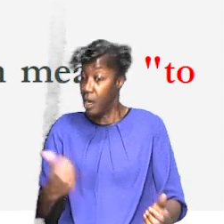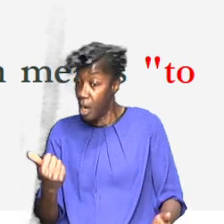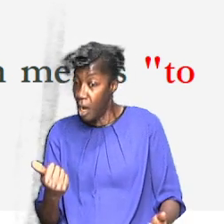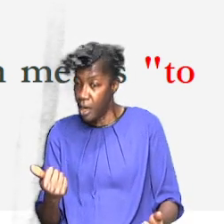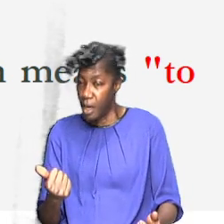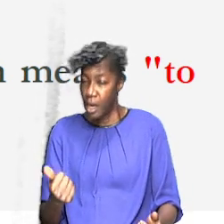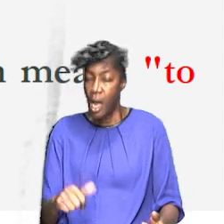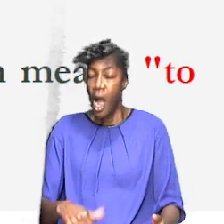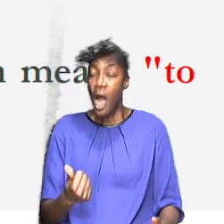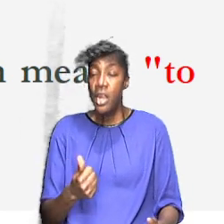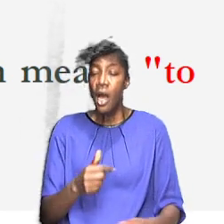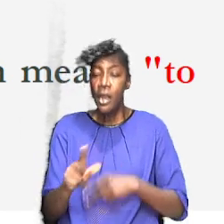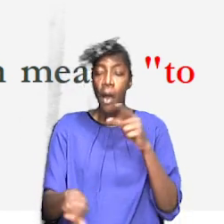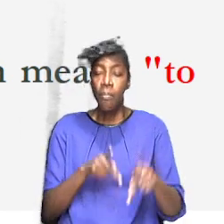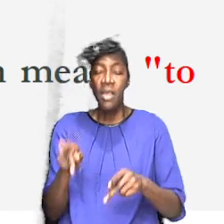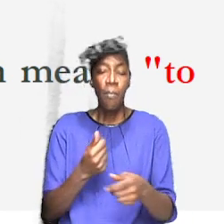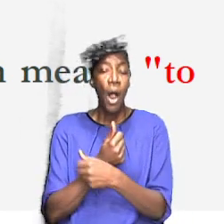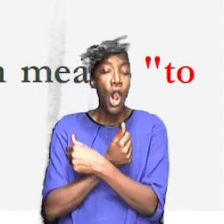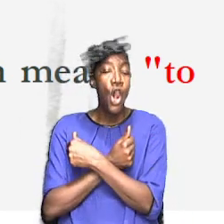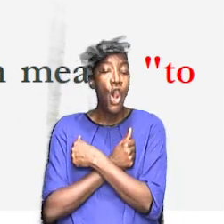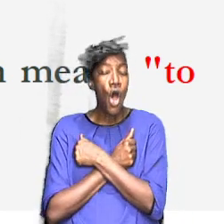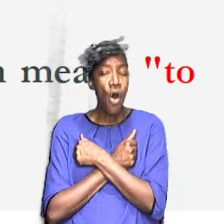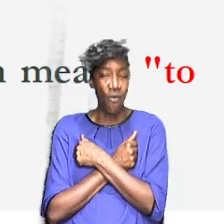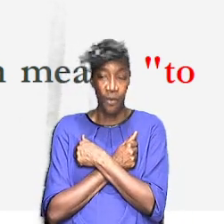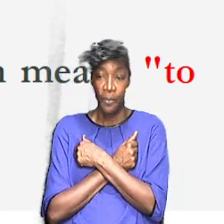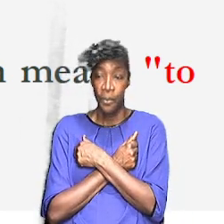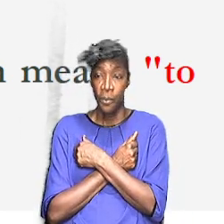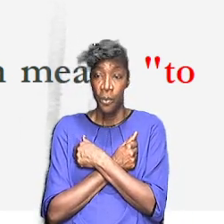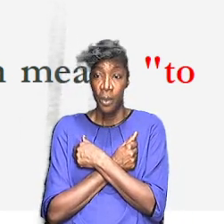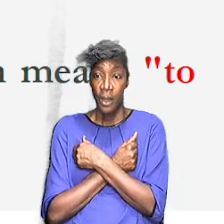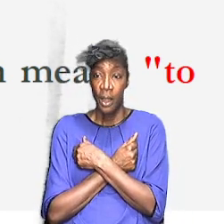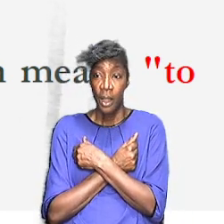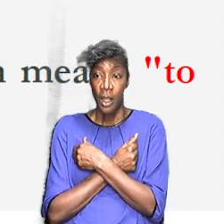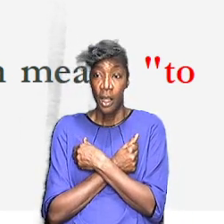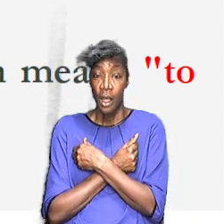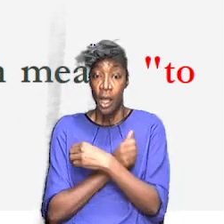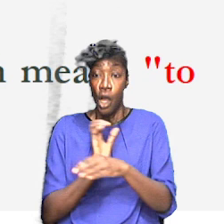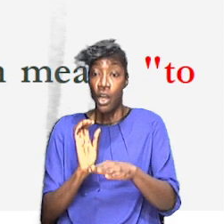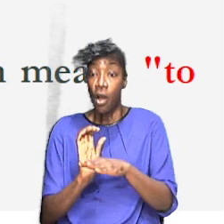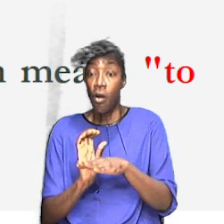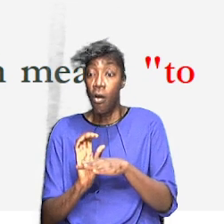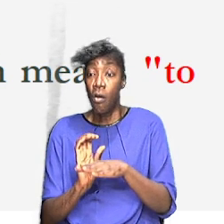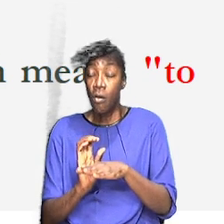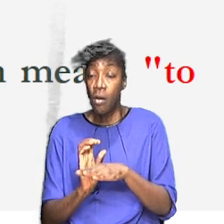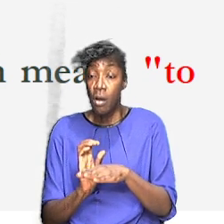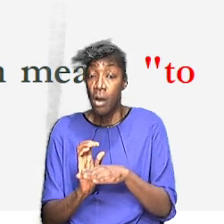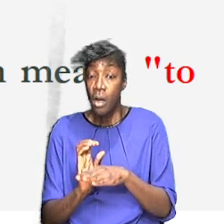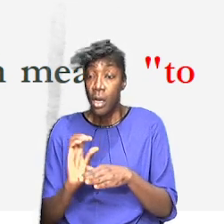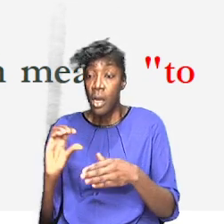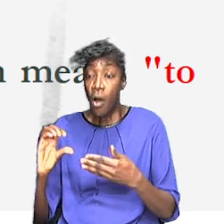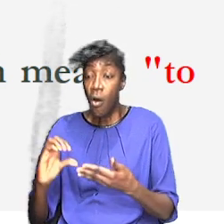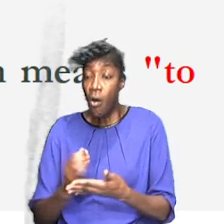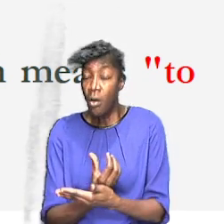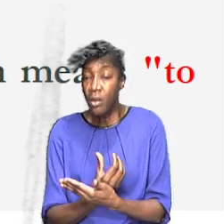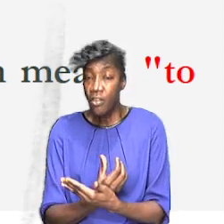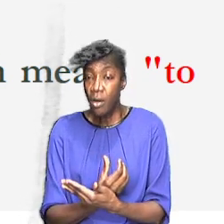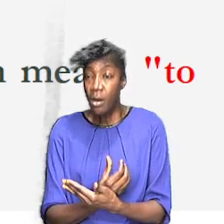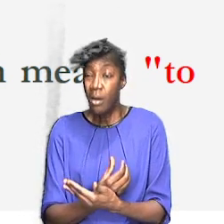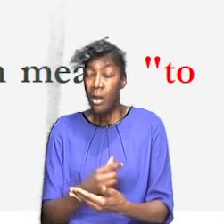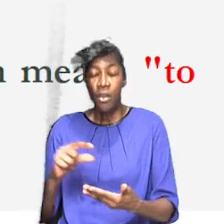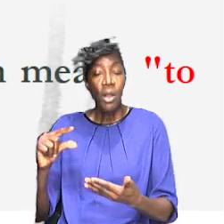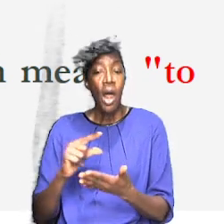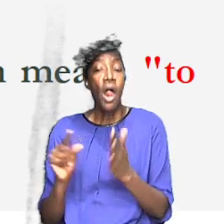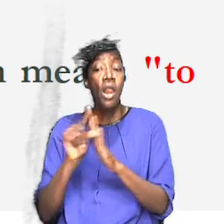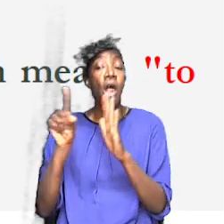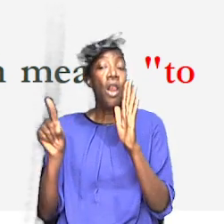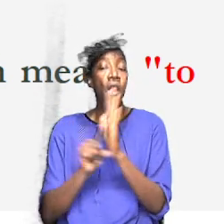who loved the Greek culture. Amen. But they still wanted, as it were, to hold on to some of the laws or to the laws of Moses,